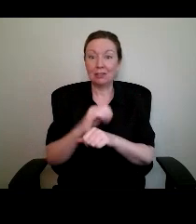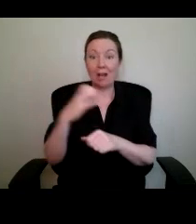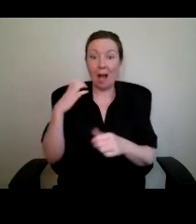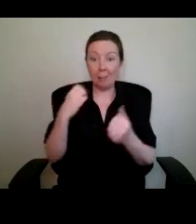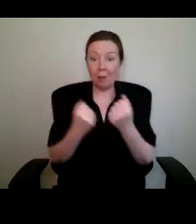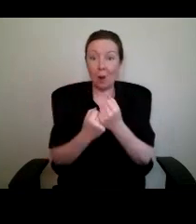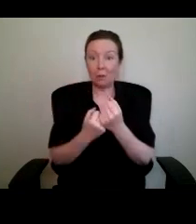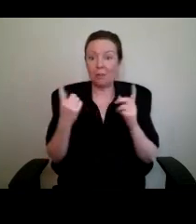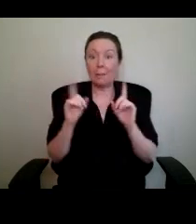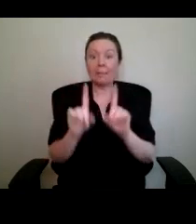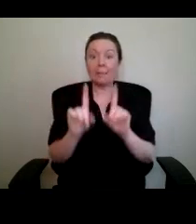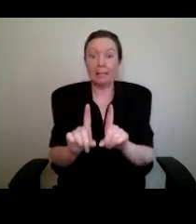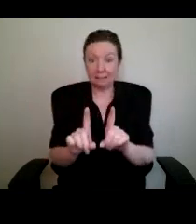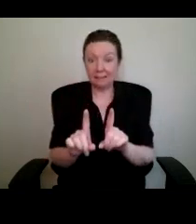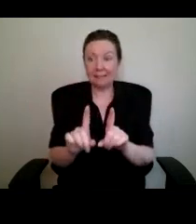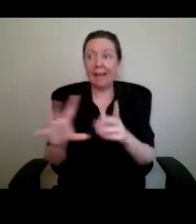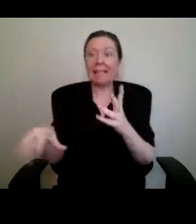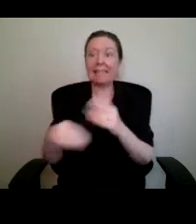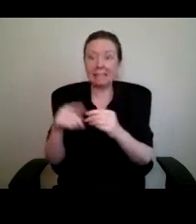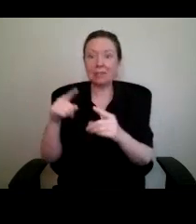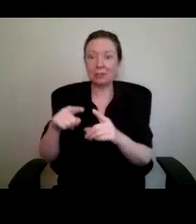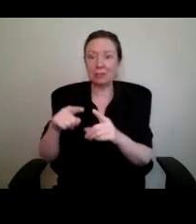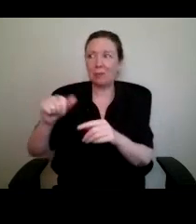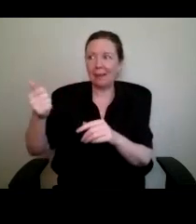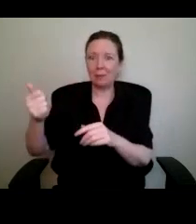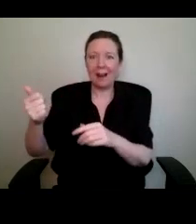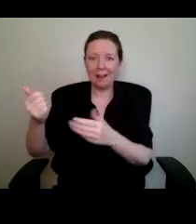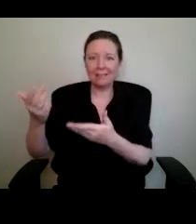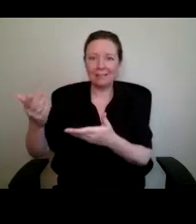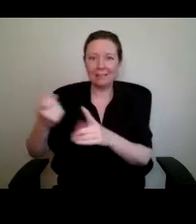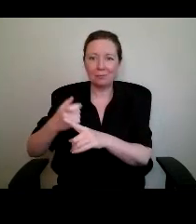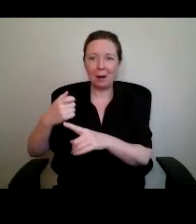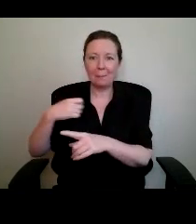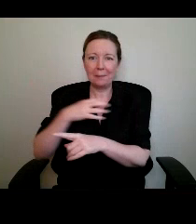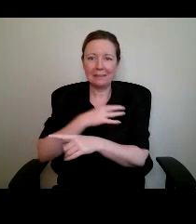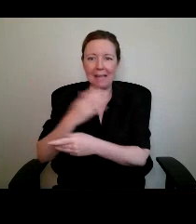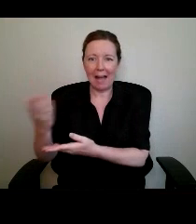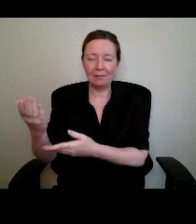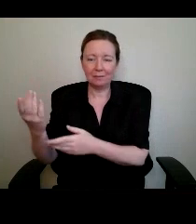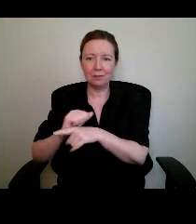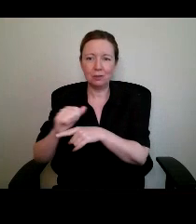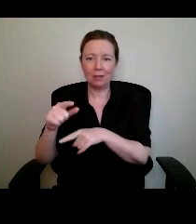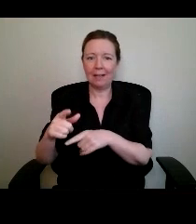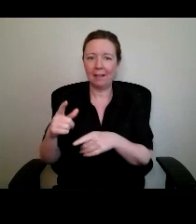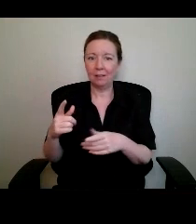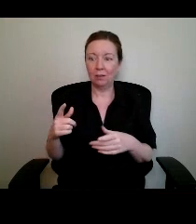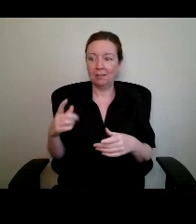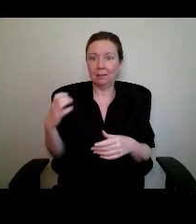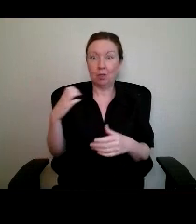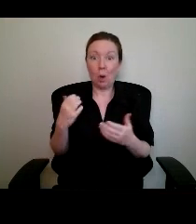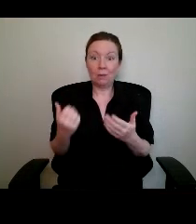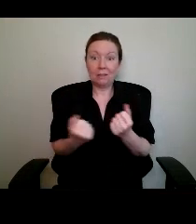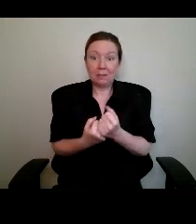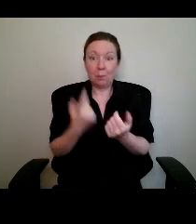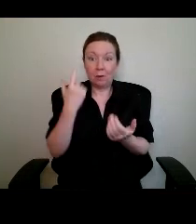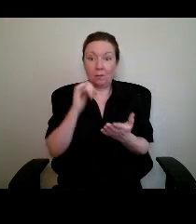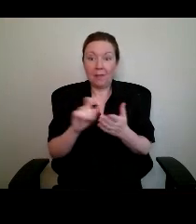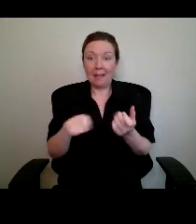in addition to anybody else that's at the worksite training. They're just additional support for that